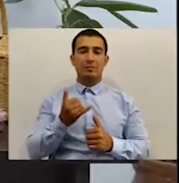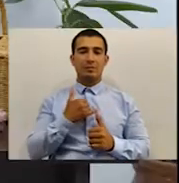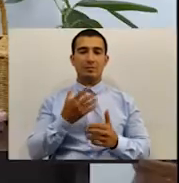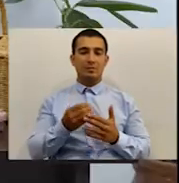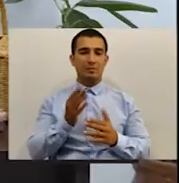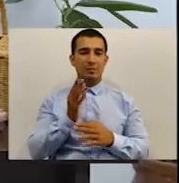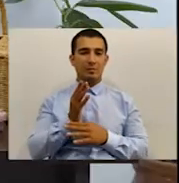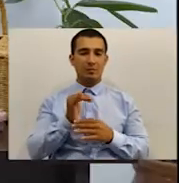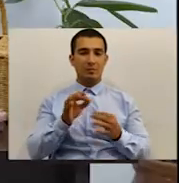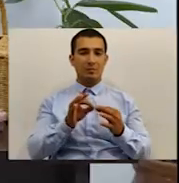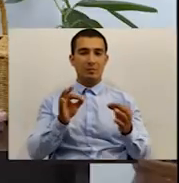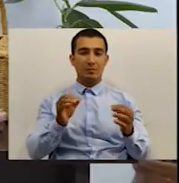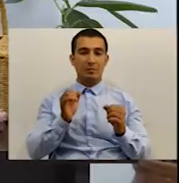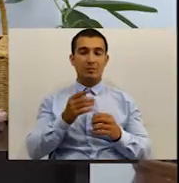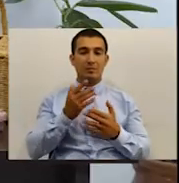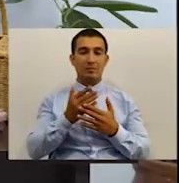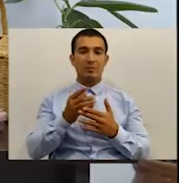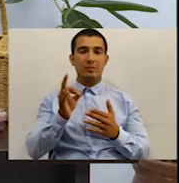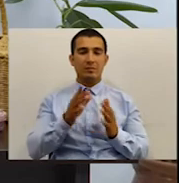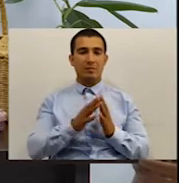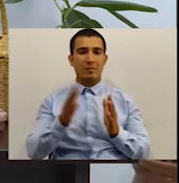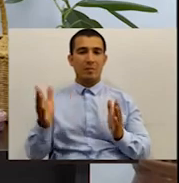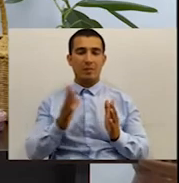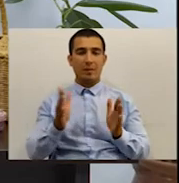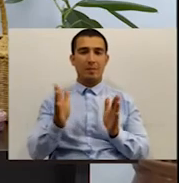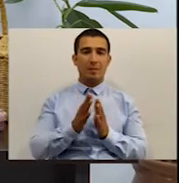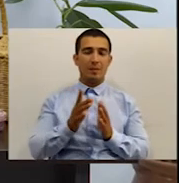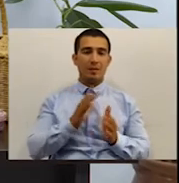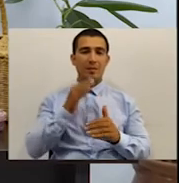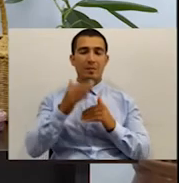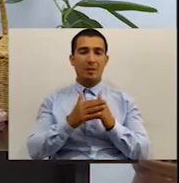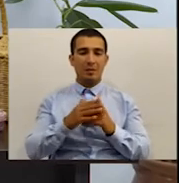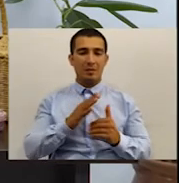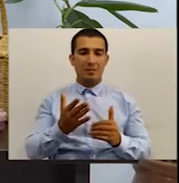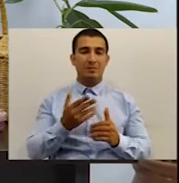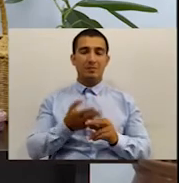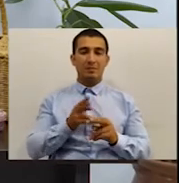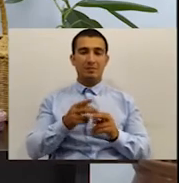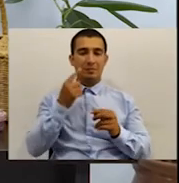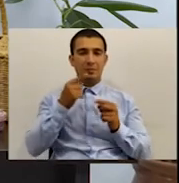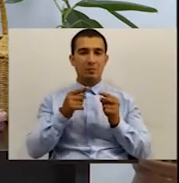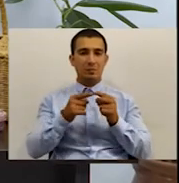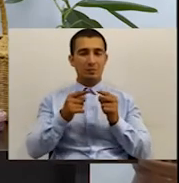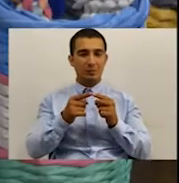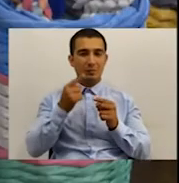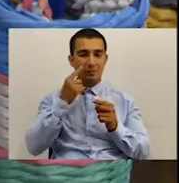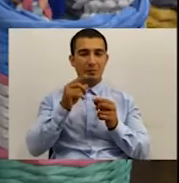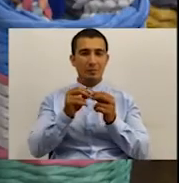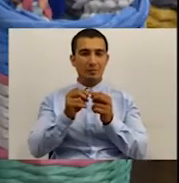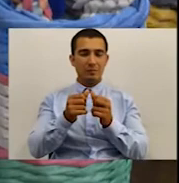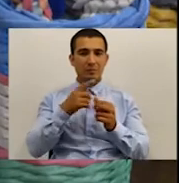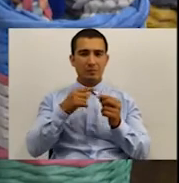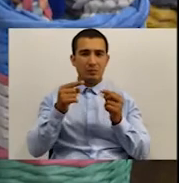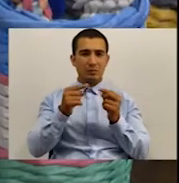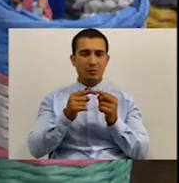Tayoqchamizni ustiga ham qo'ymaymiz, uzoqqa ham ketib qolmaymiz. Uchiga olib borganda uchlik qilib, mana chetiga